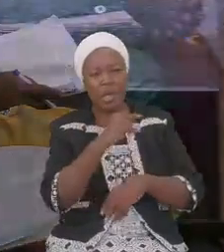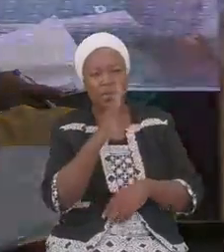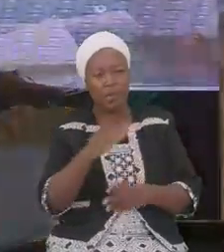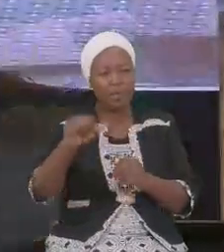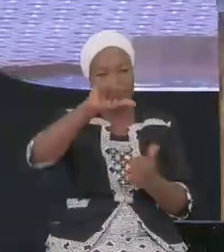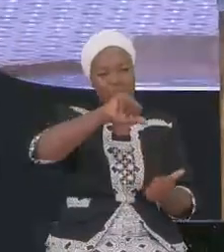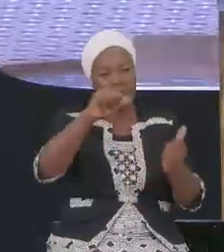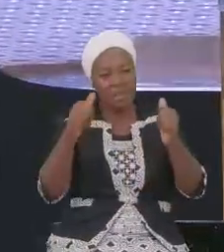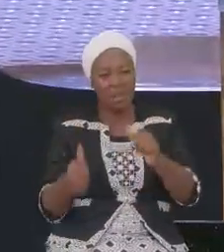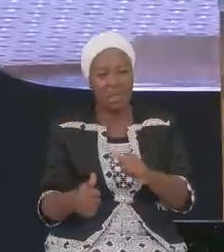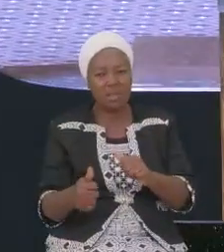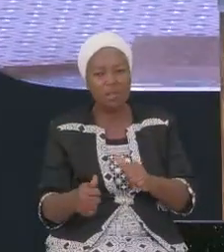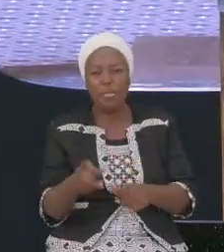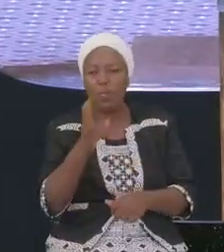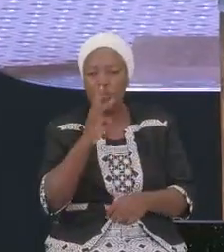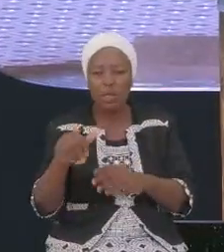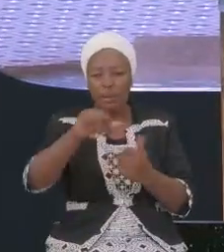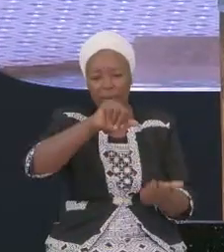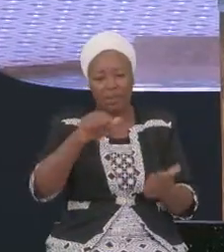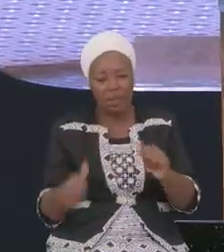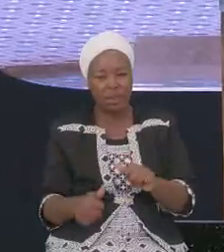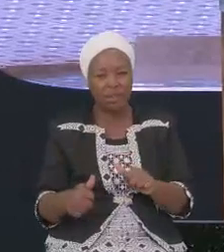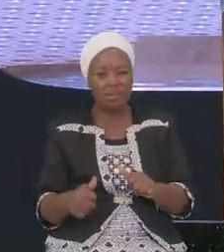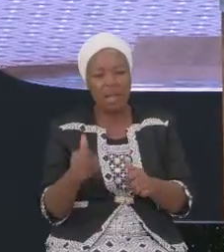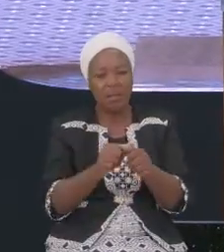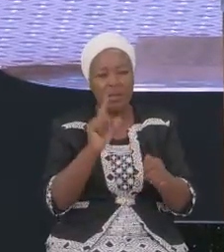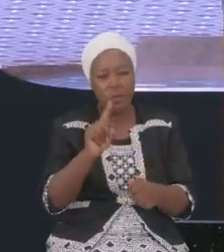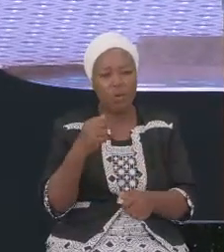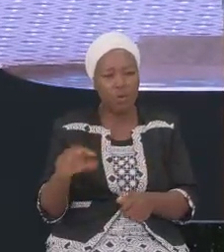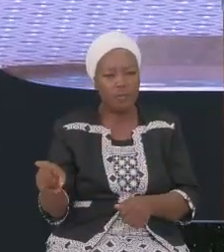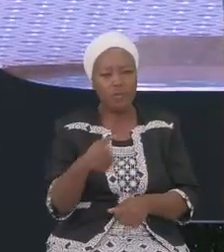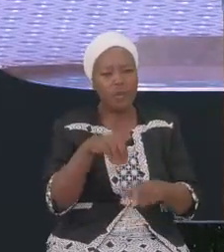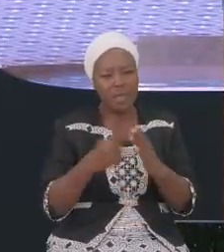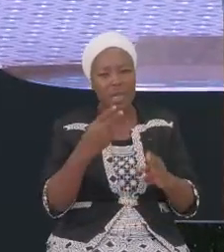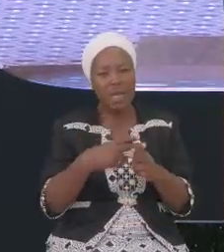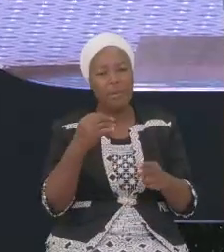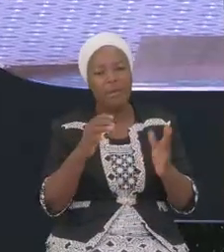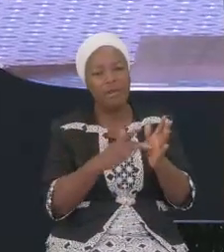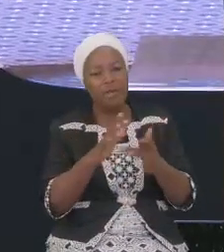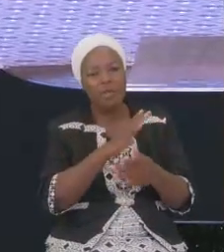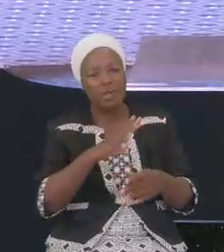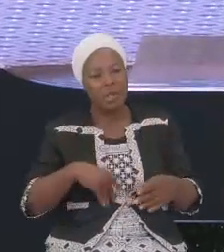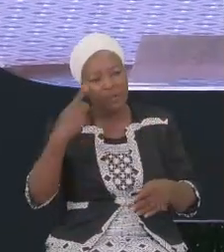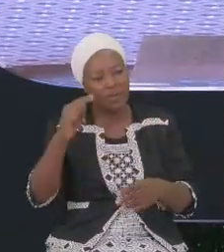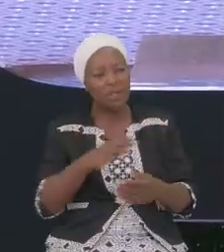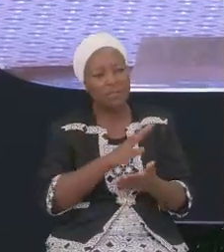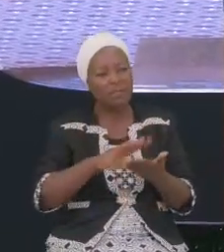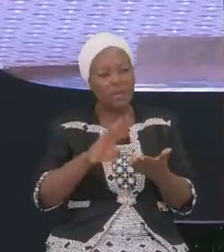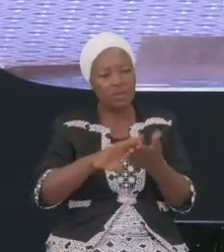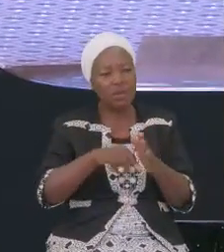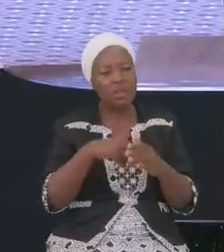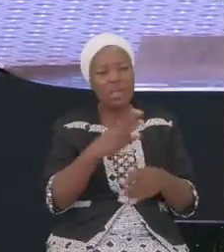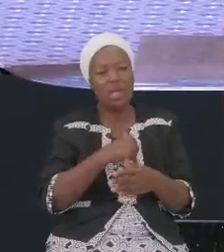baptized. Water baptism, every one of you, in the name of Jesus Christ, for the remission, forgiveness,